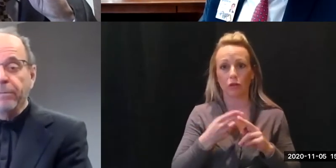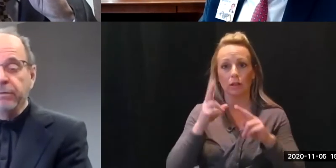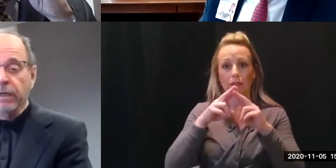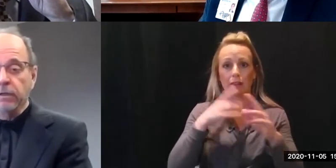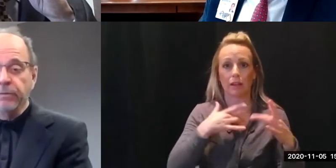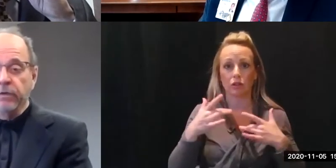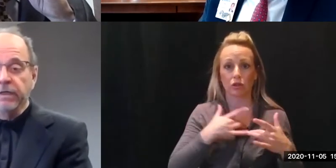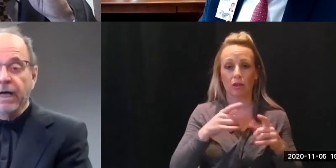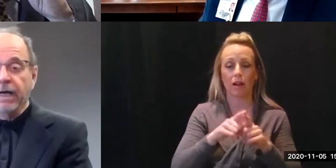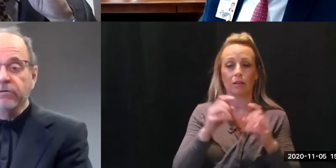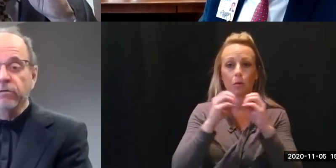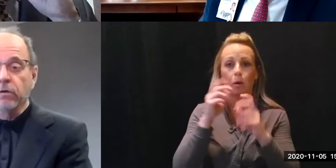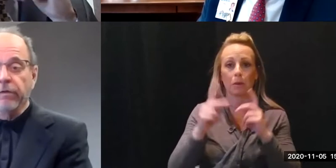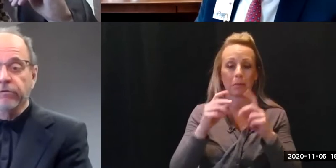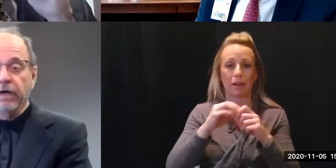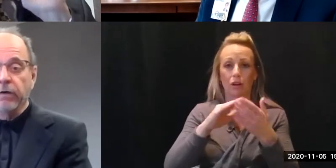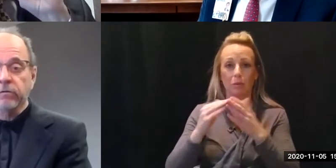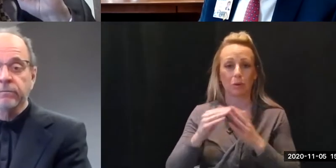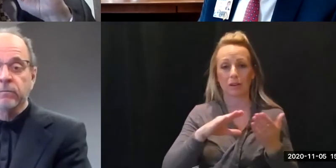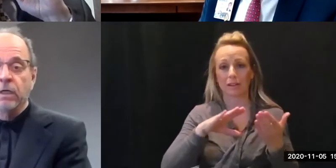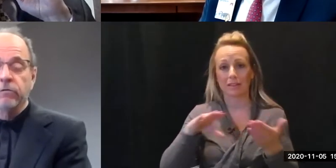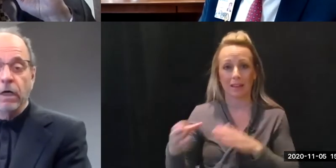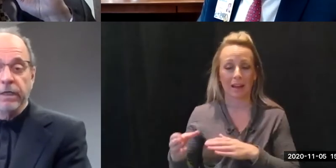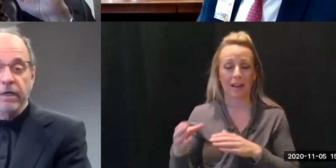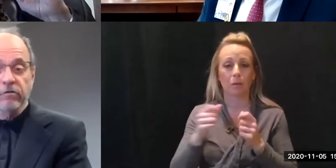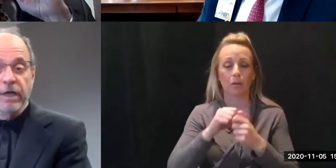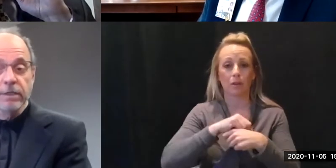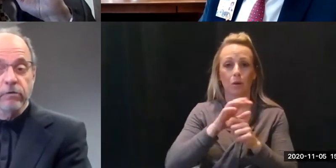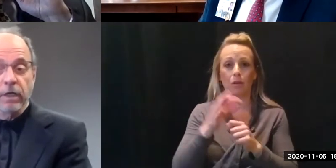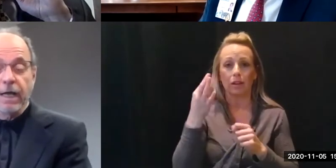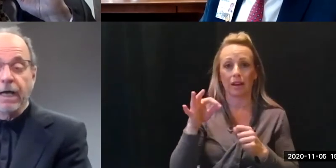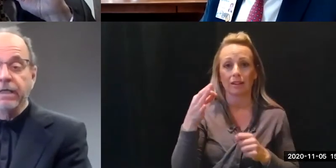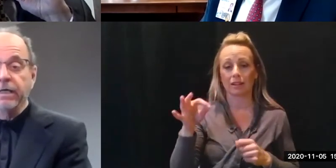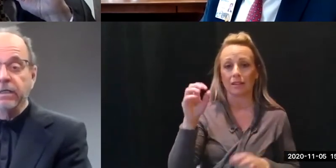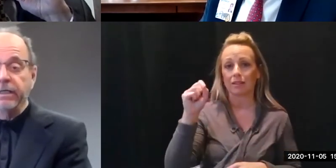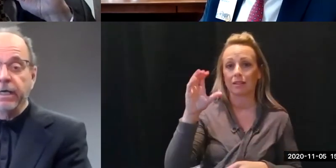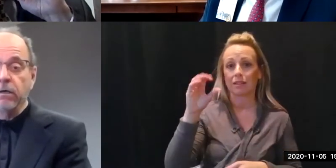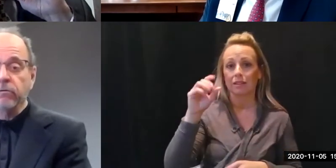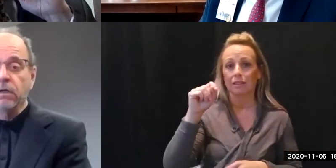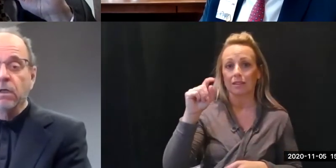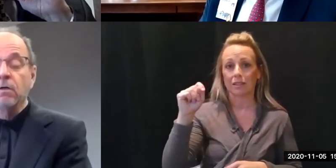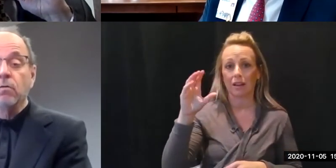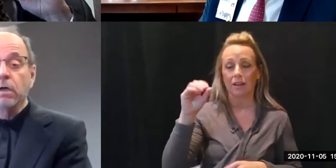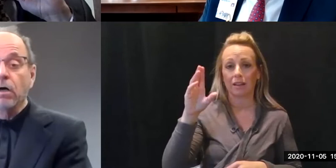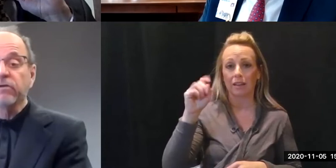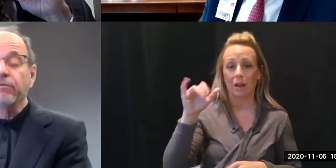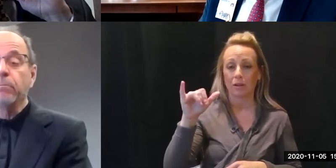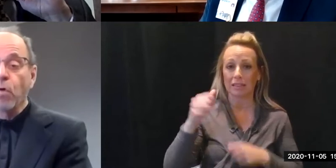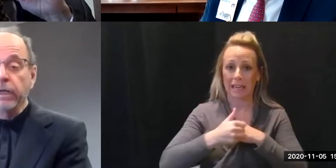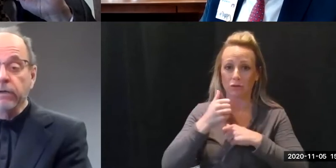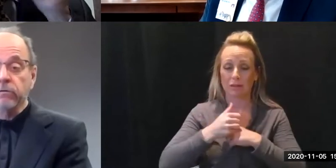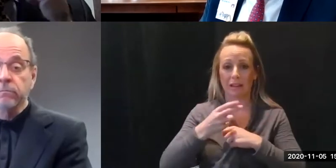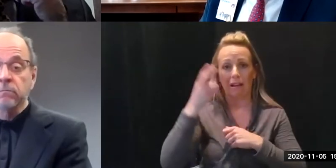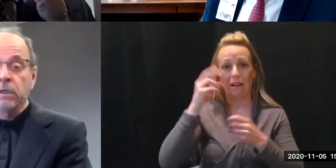more people in our community die as a result of this virus. Scott County's dangerously high daily counts will cause even